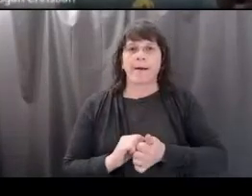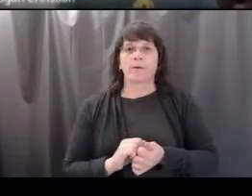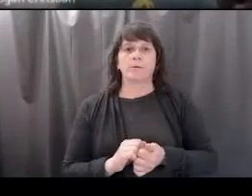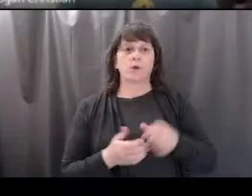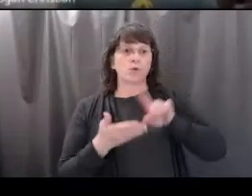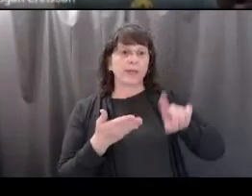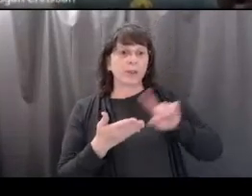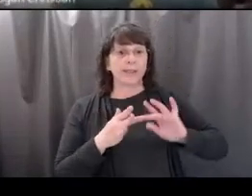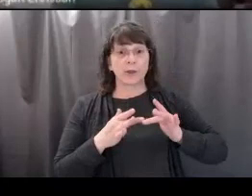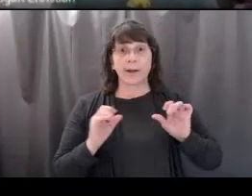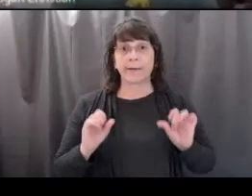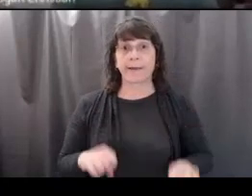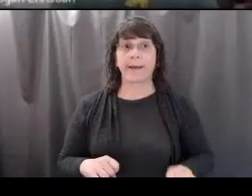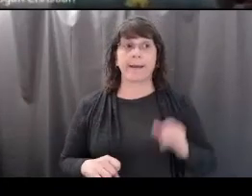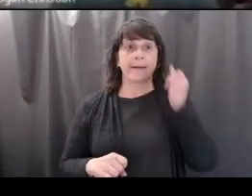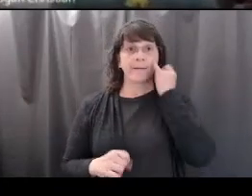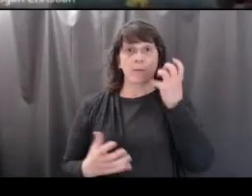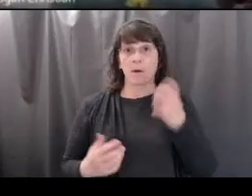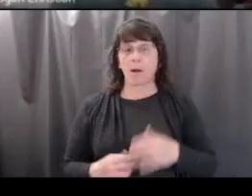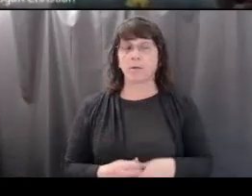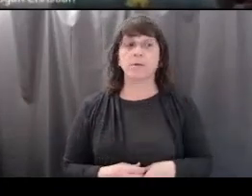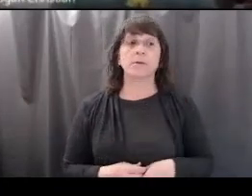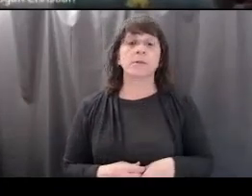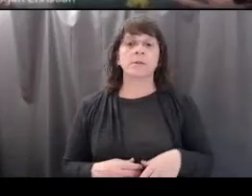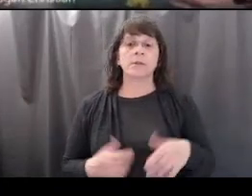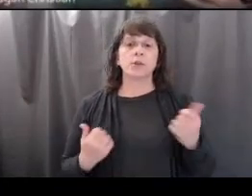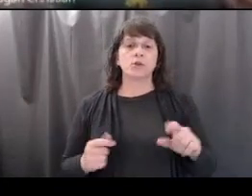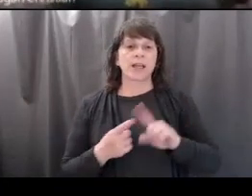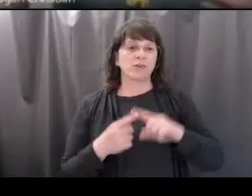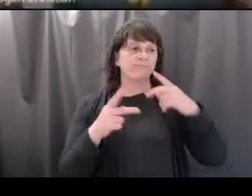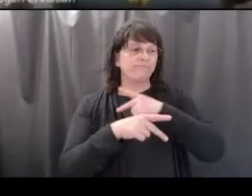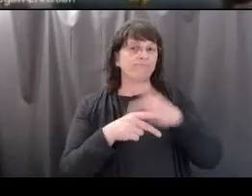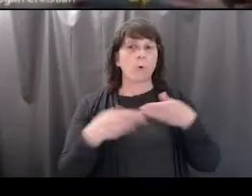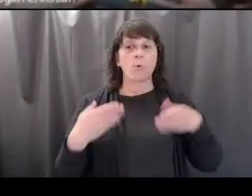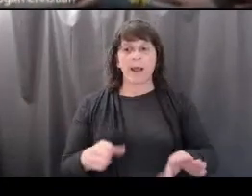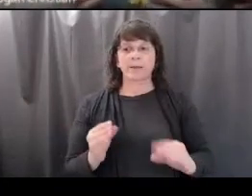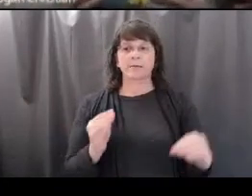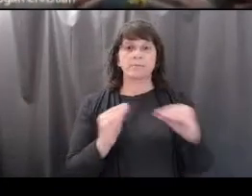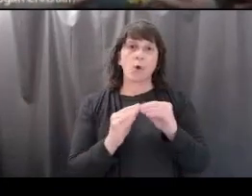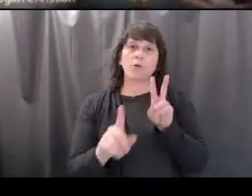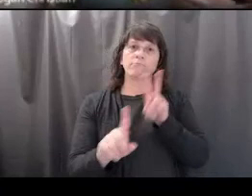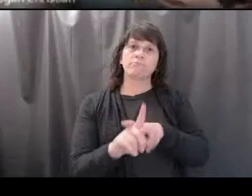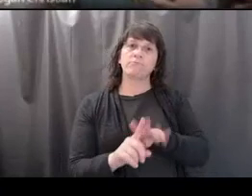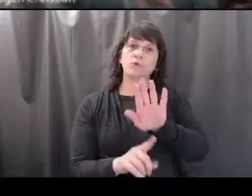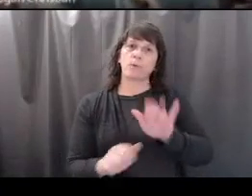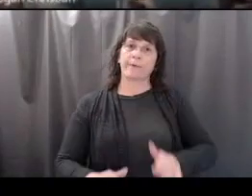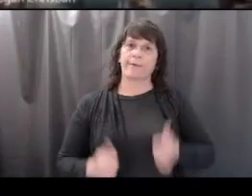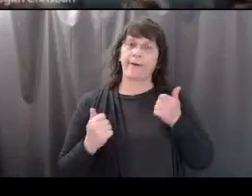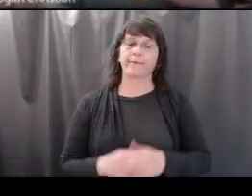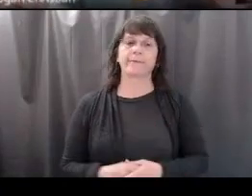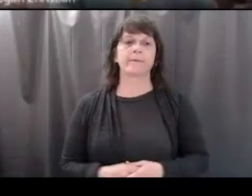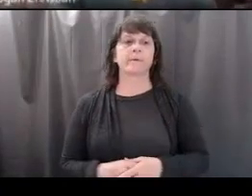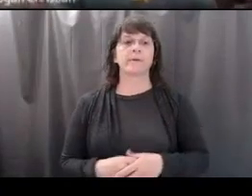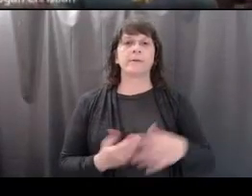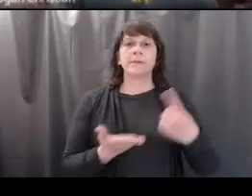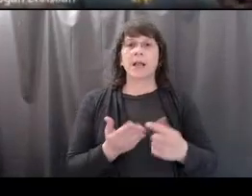research on the internet if you would like to come up with some ways that are more applicable to you. You could talk to your